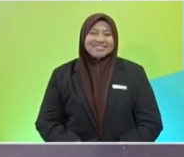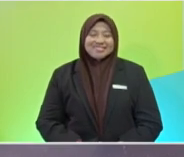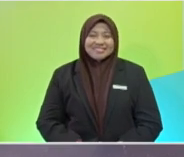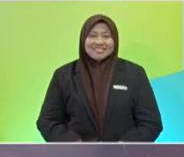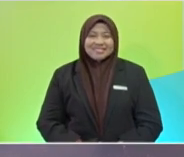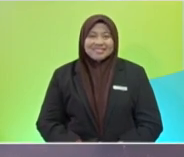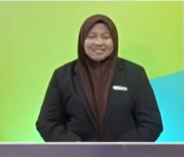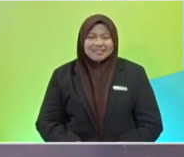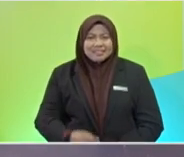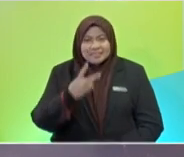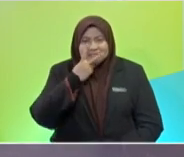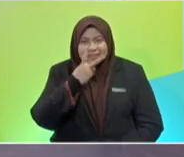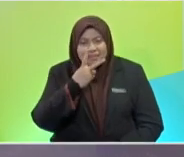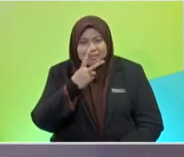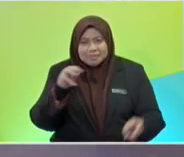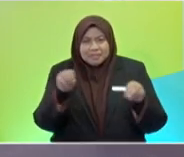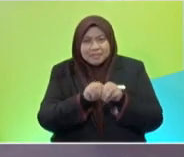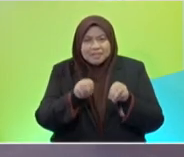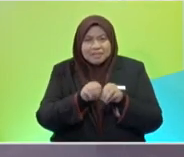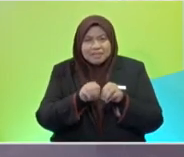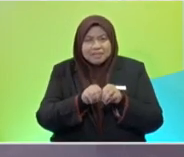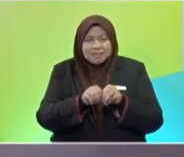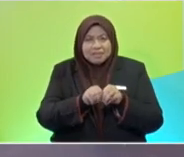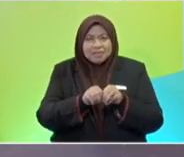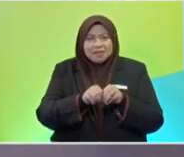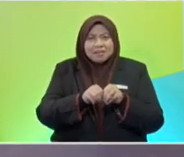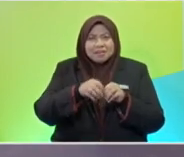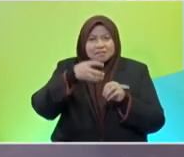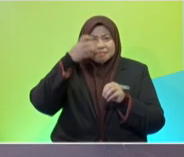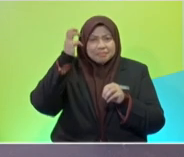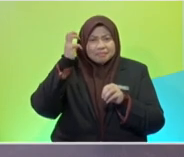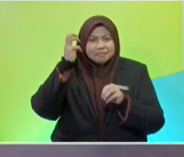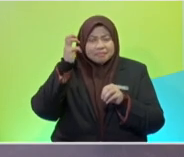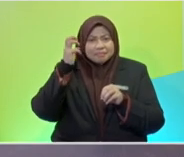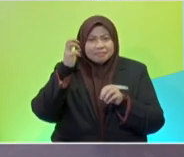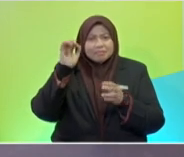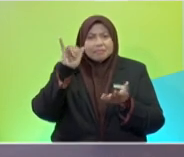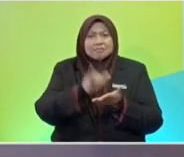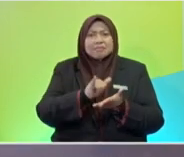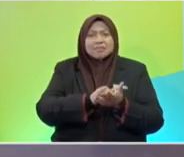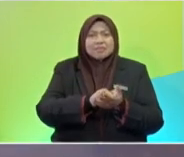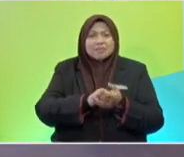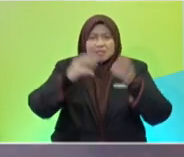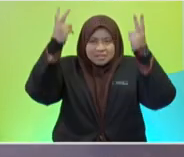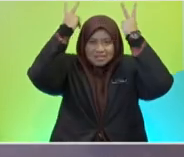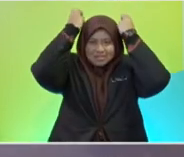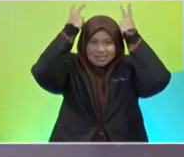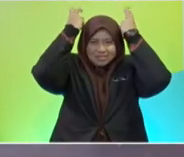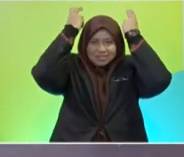Well, it looks like a wolf. No, it's a bunny. It's a rabbit.